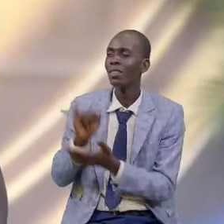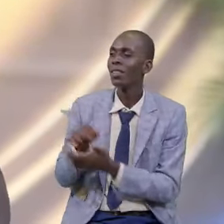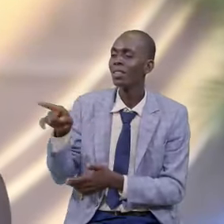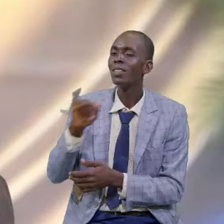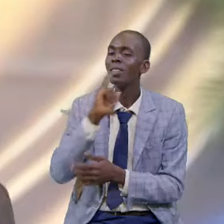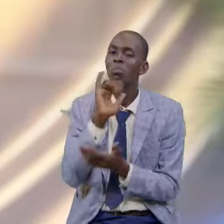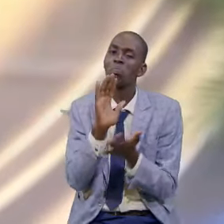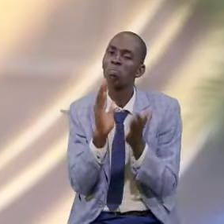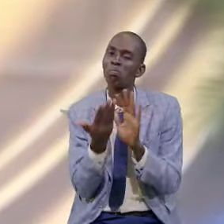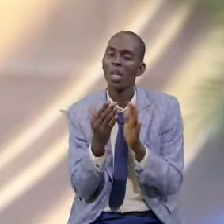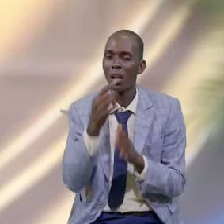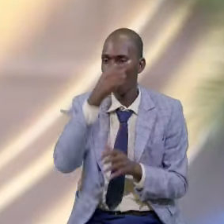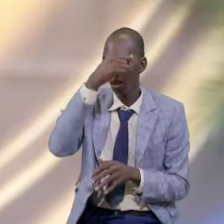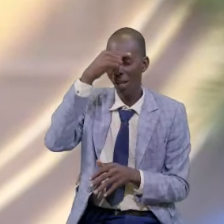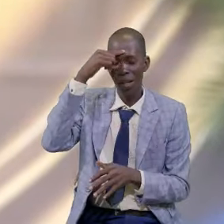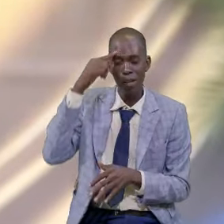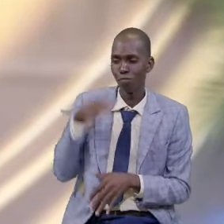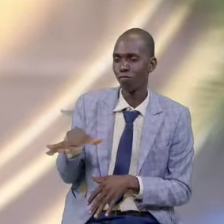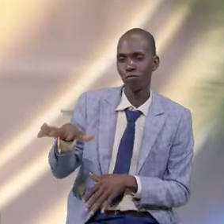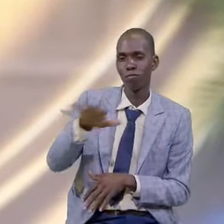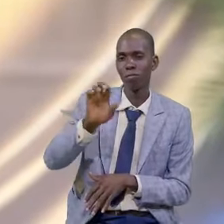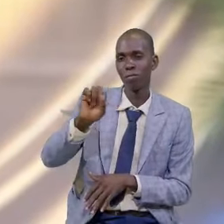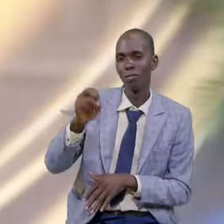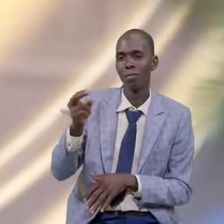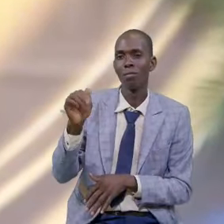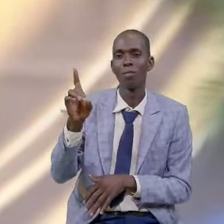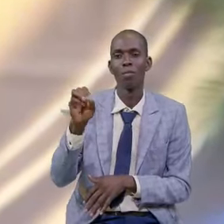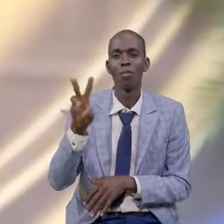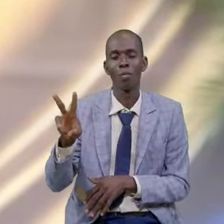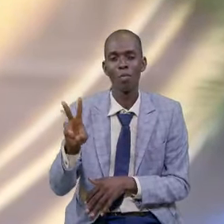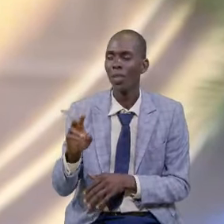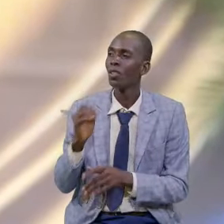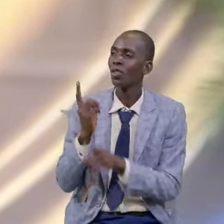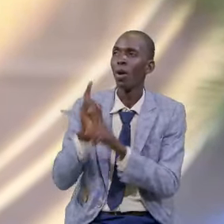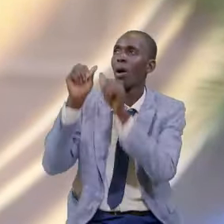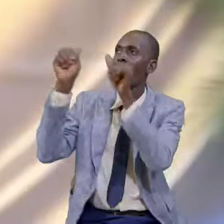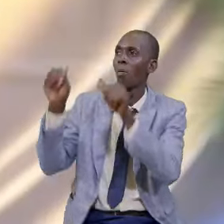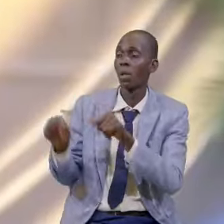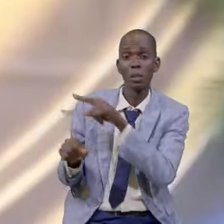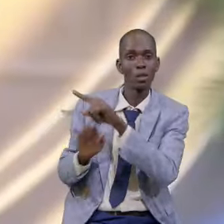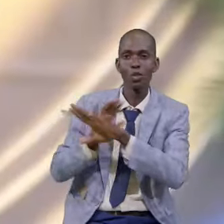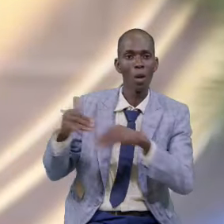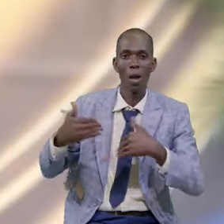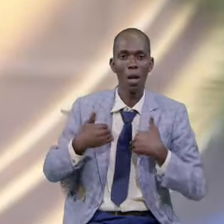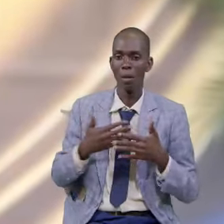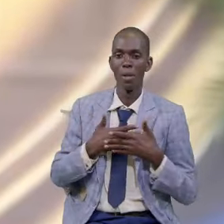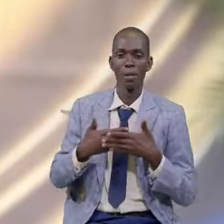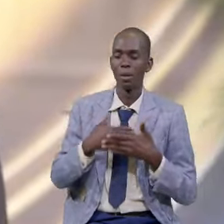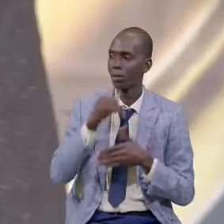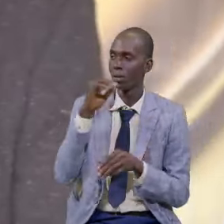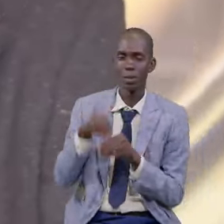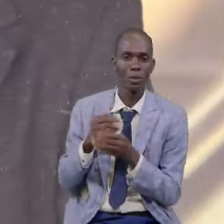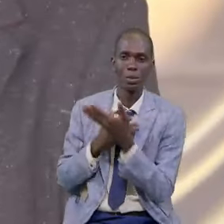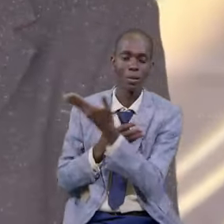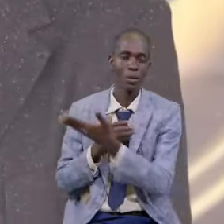a picture of a lion. It doesn't have life. I said it doesn't have life.